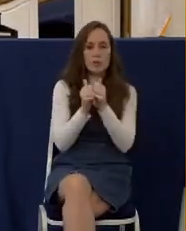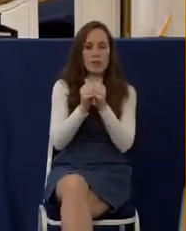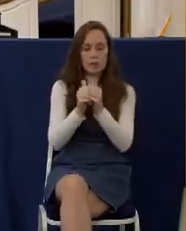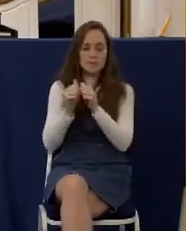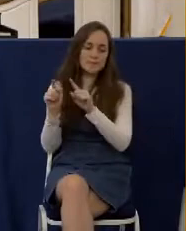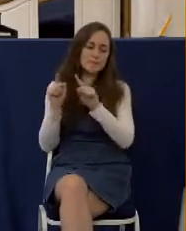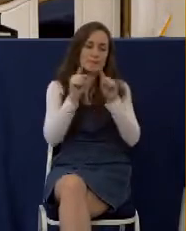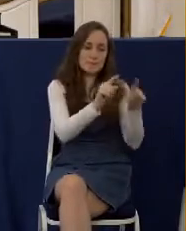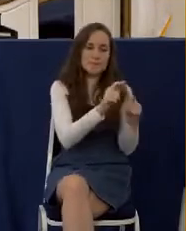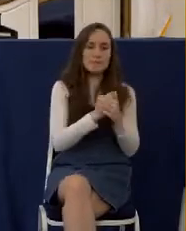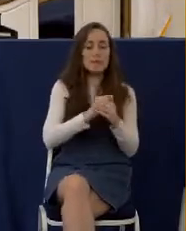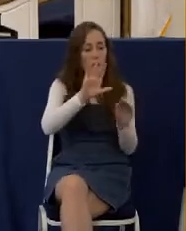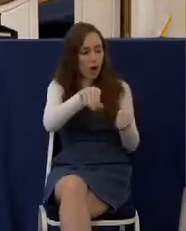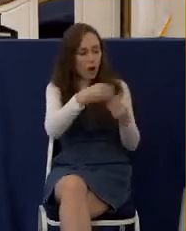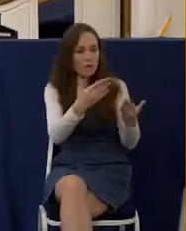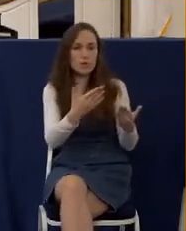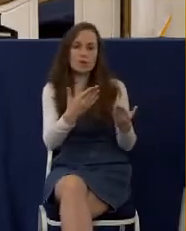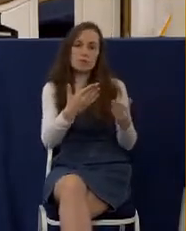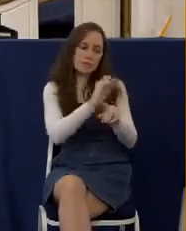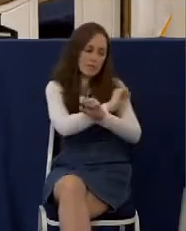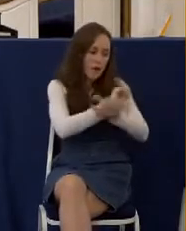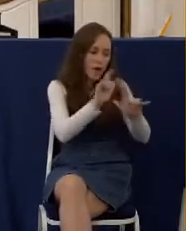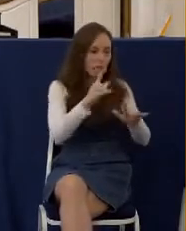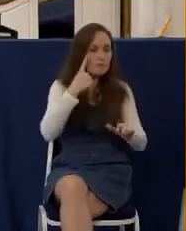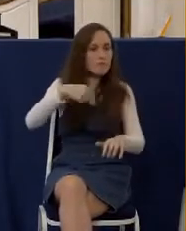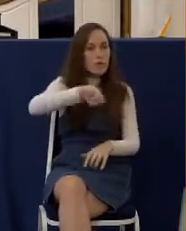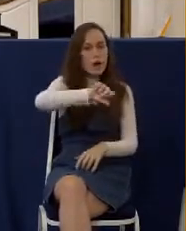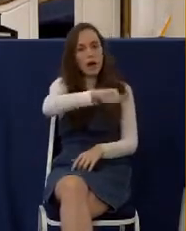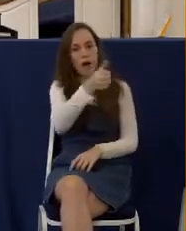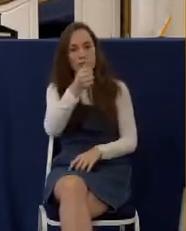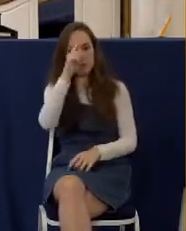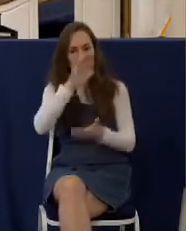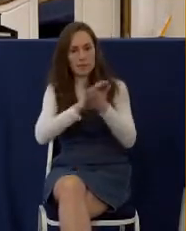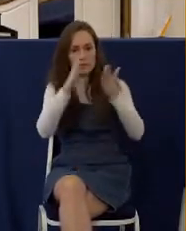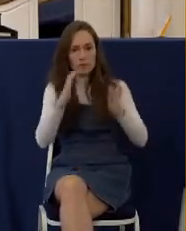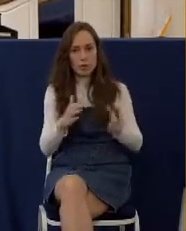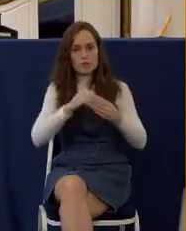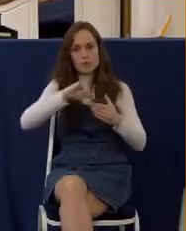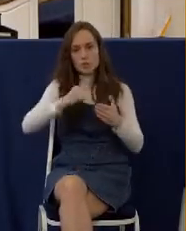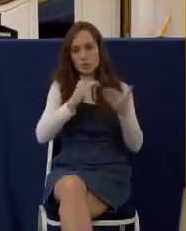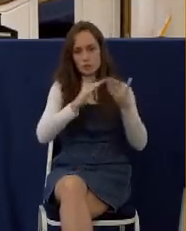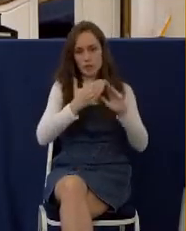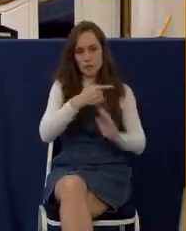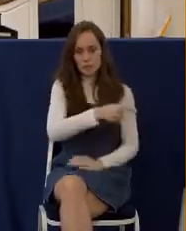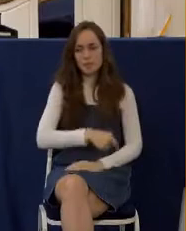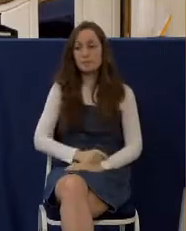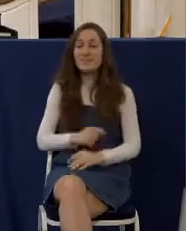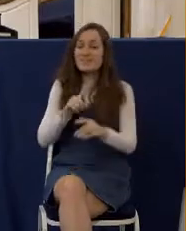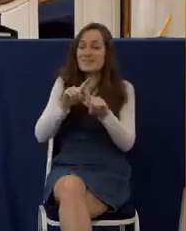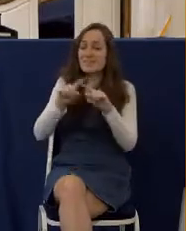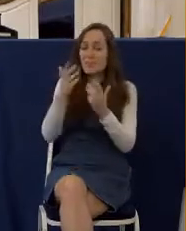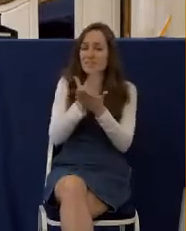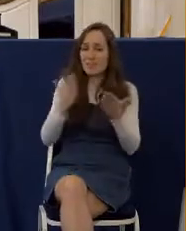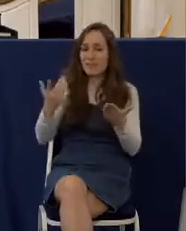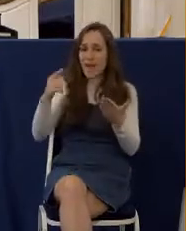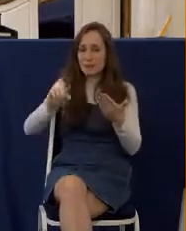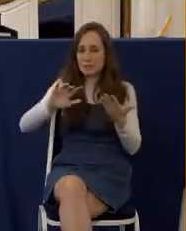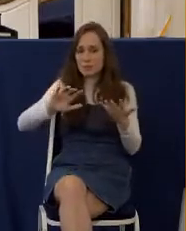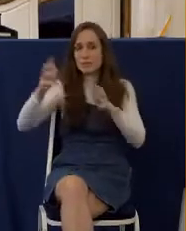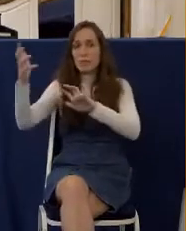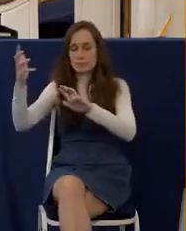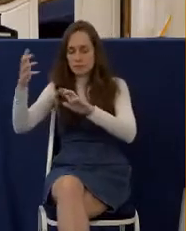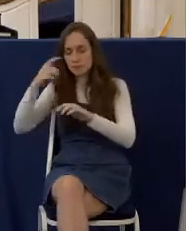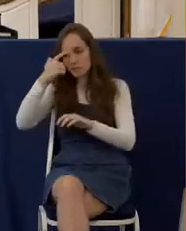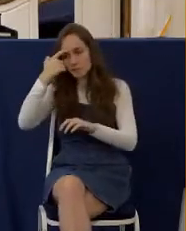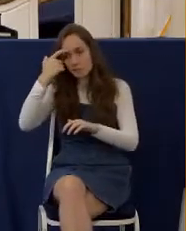the church and to the believers that are there. Now, what happened was something happened to disrupt that. You know what it was? This is